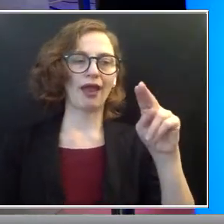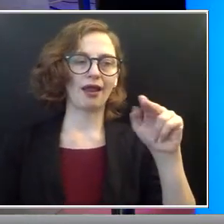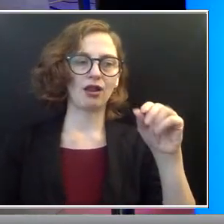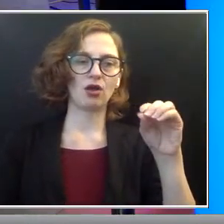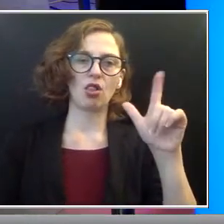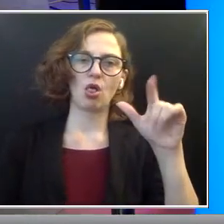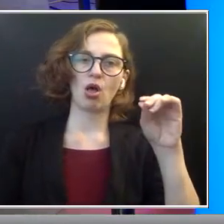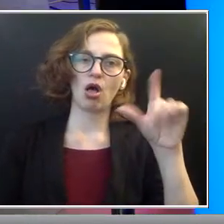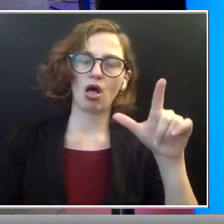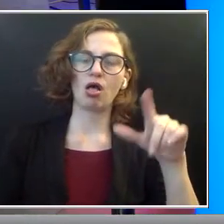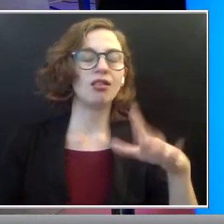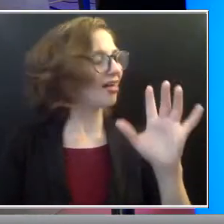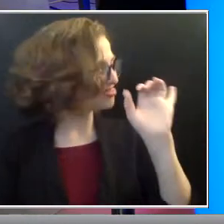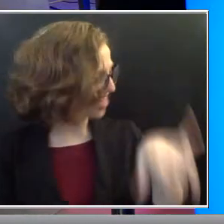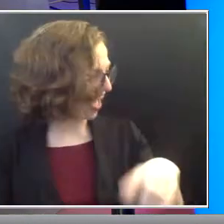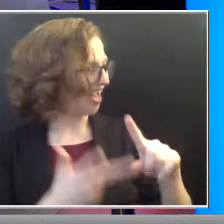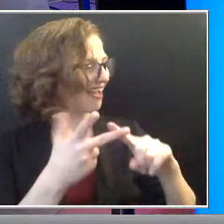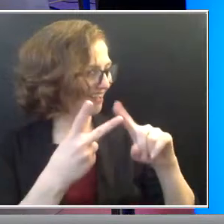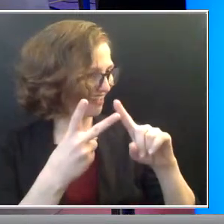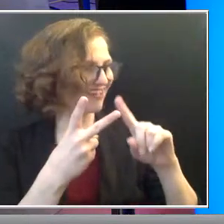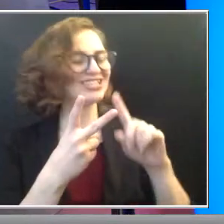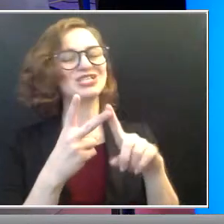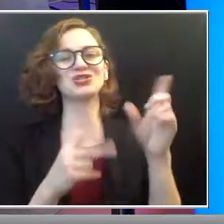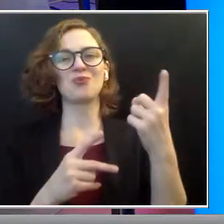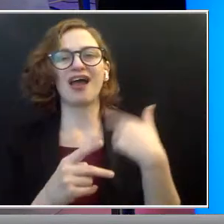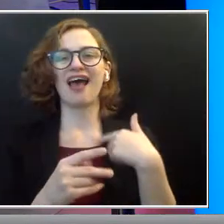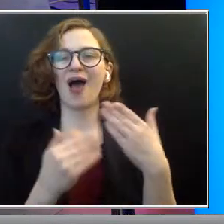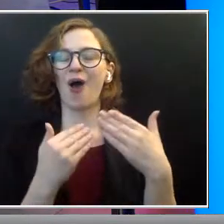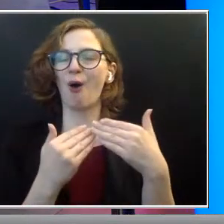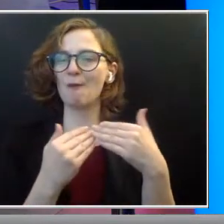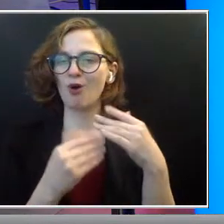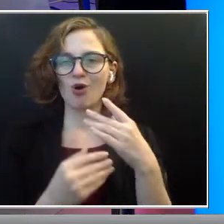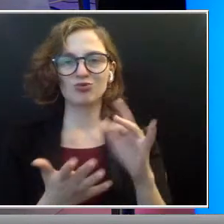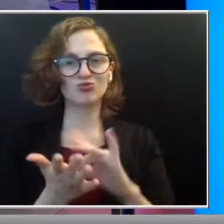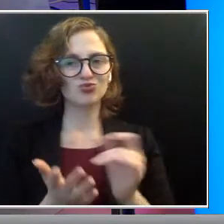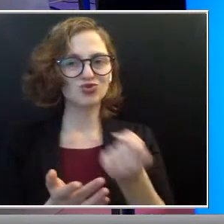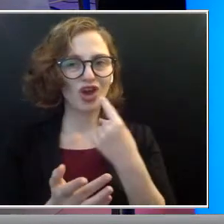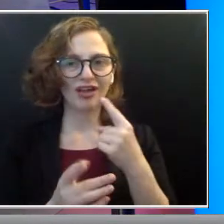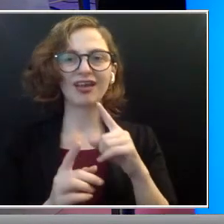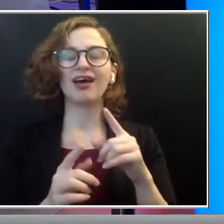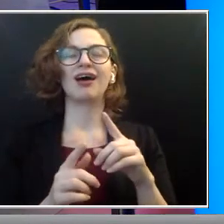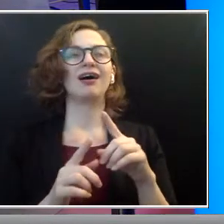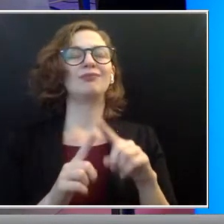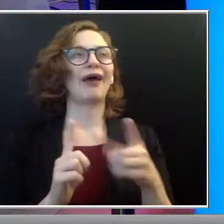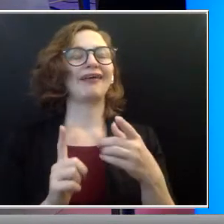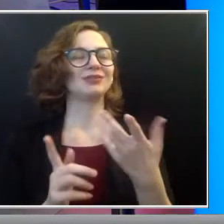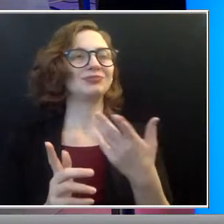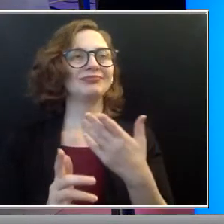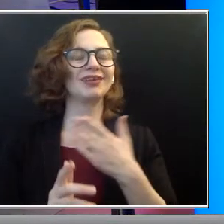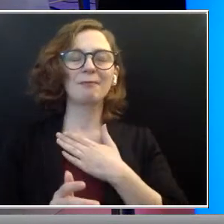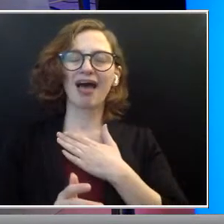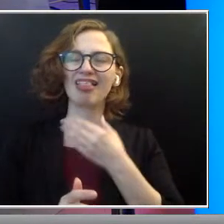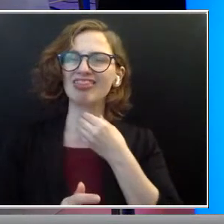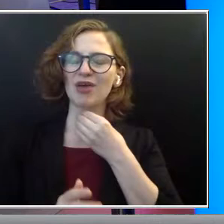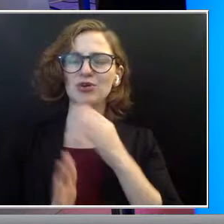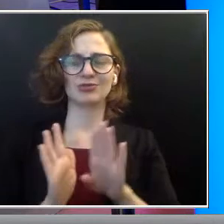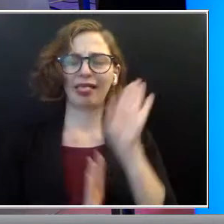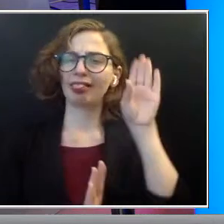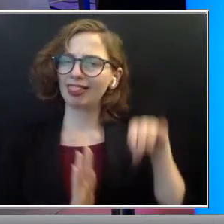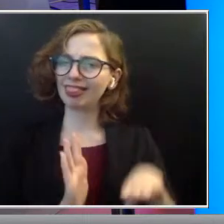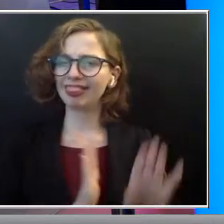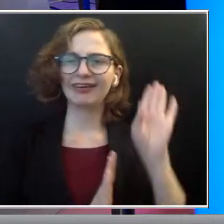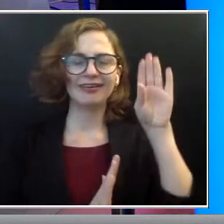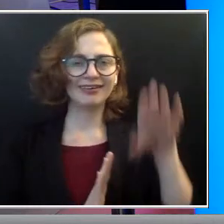into remission. It was so sneaky how it kept coming and going, and it was the strangest experience, Erin. I'm sure you can relate to that.